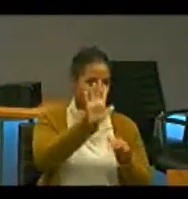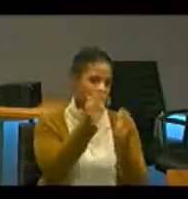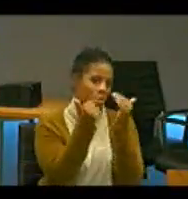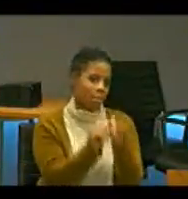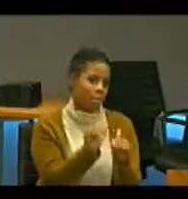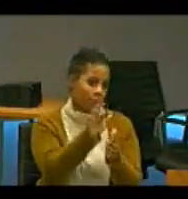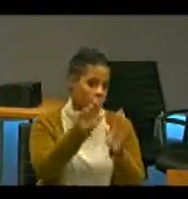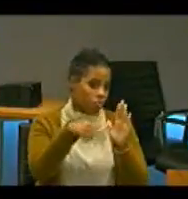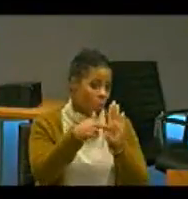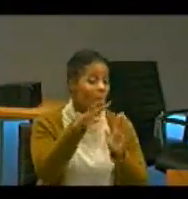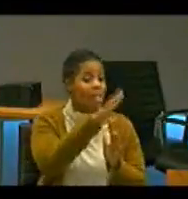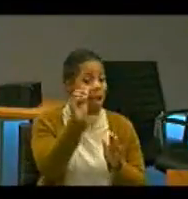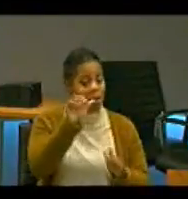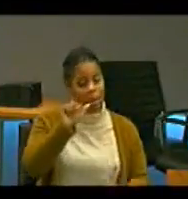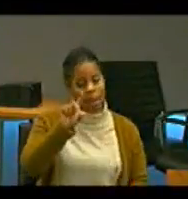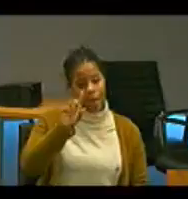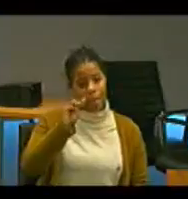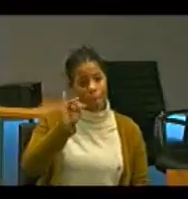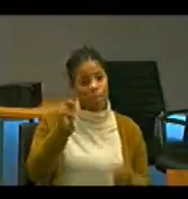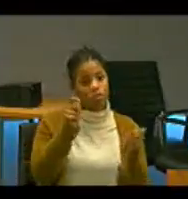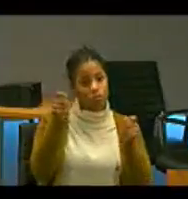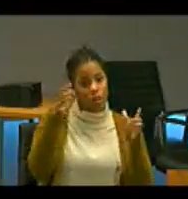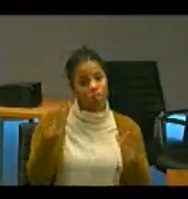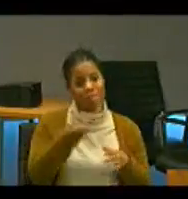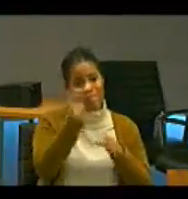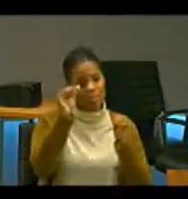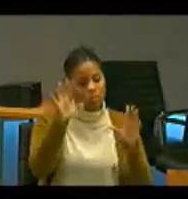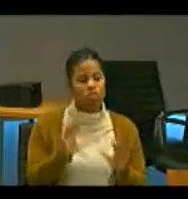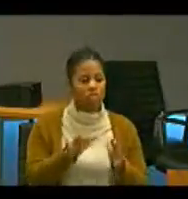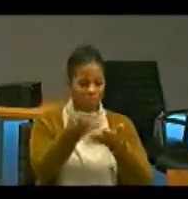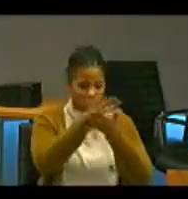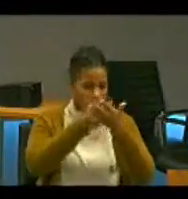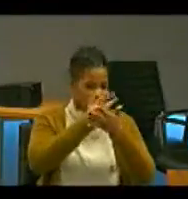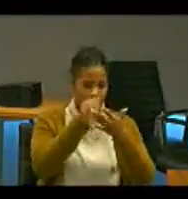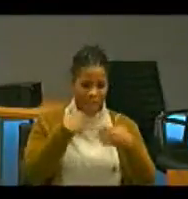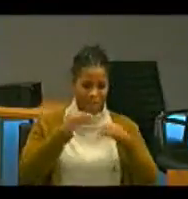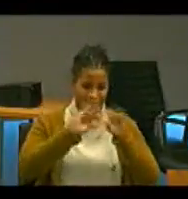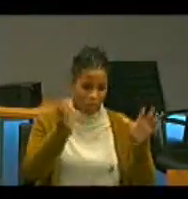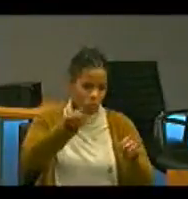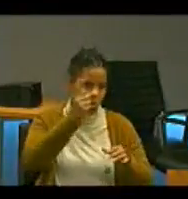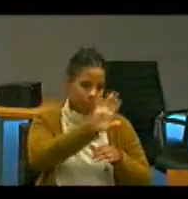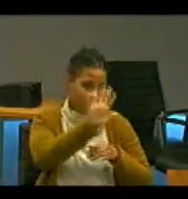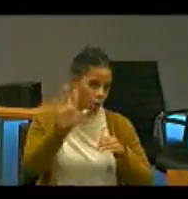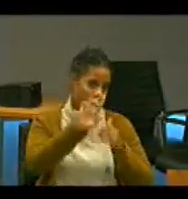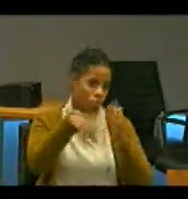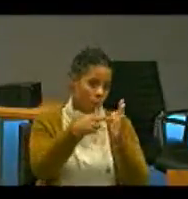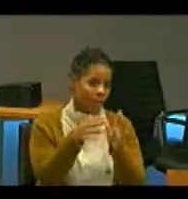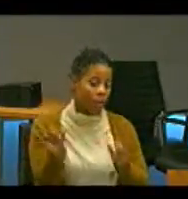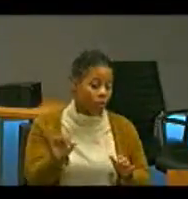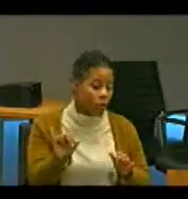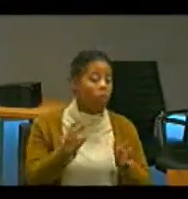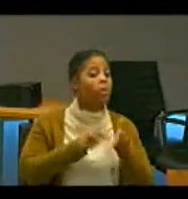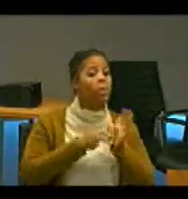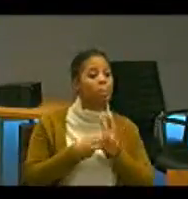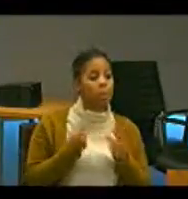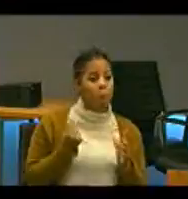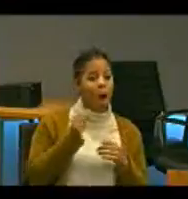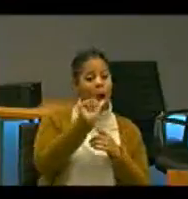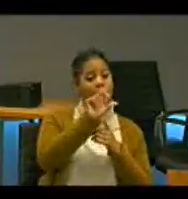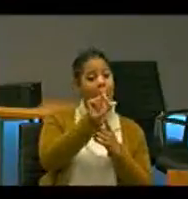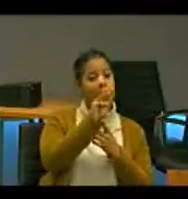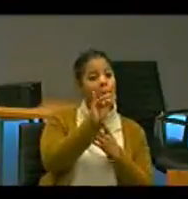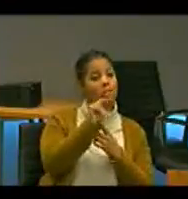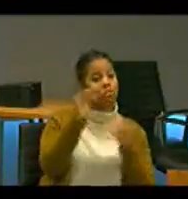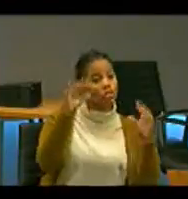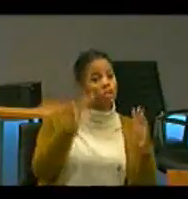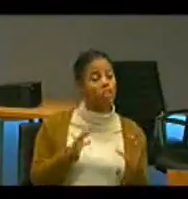and teachers don't have a clear understanding of their role. And so administrators and teachers will take conduct that used to